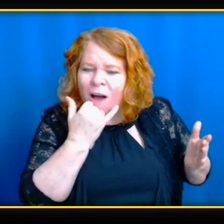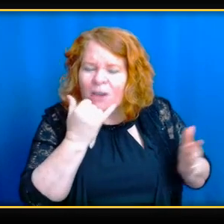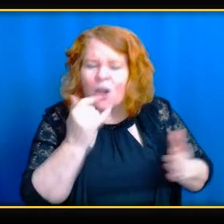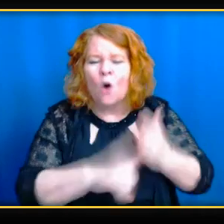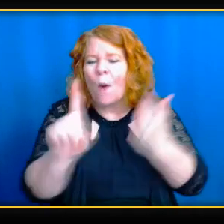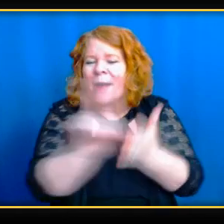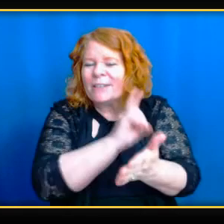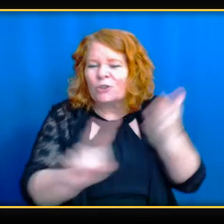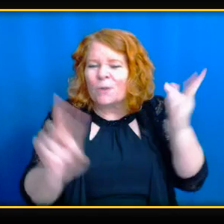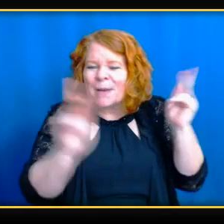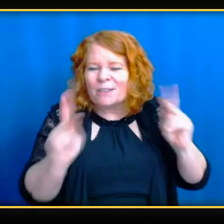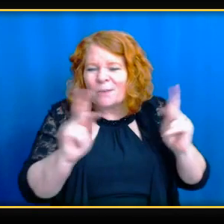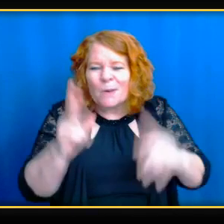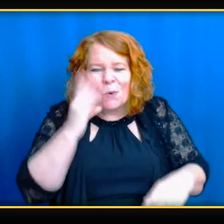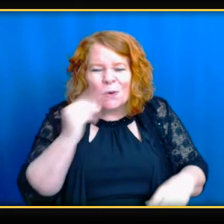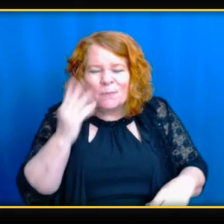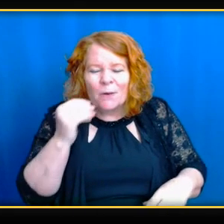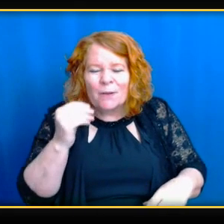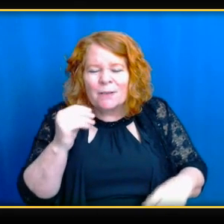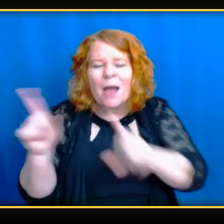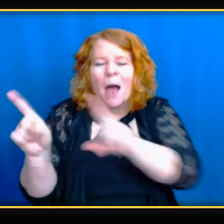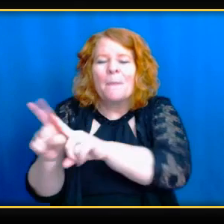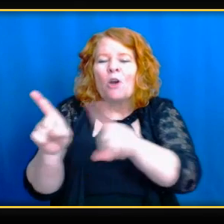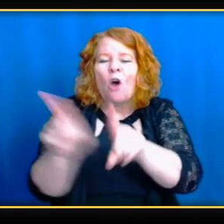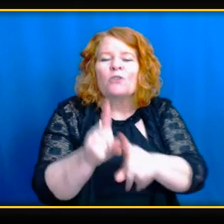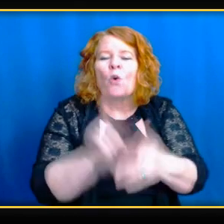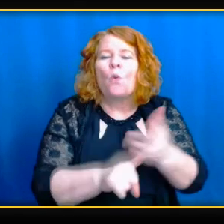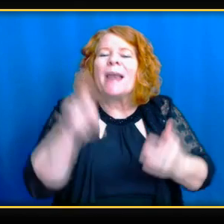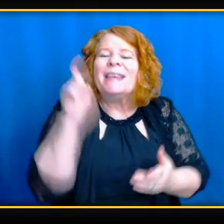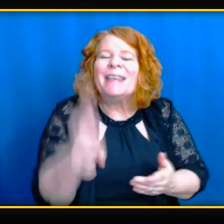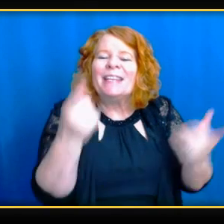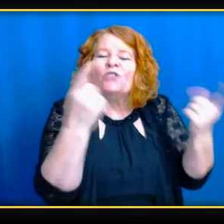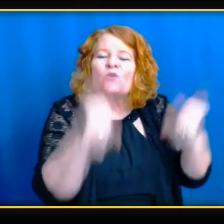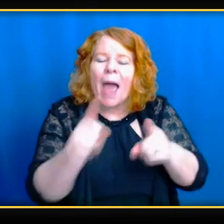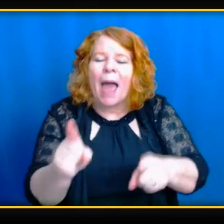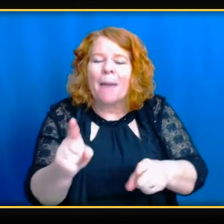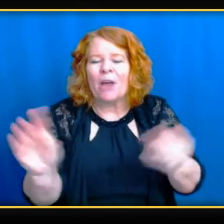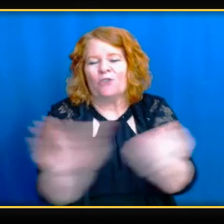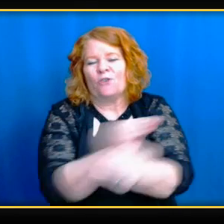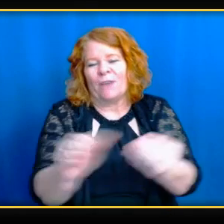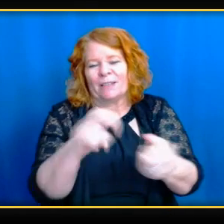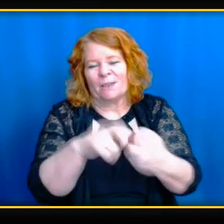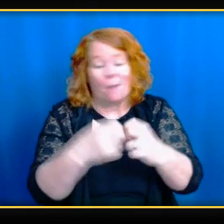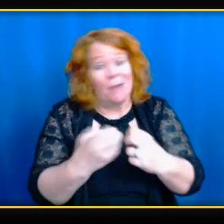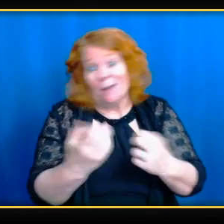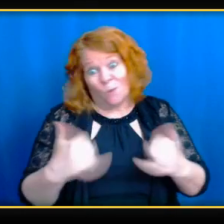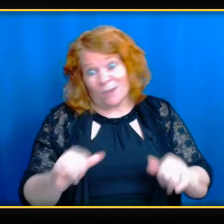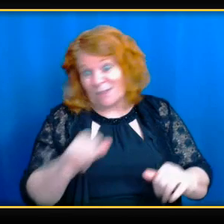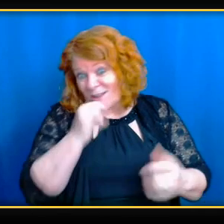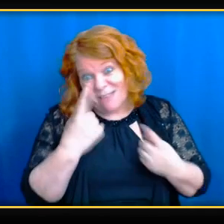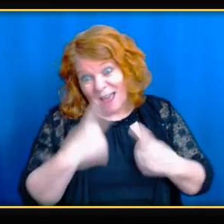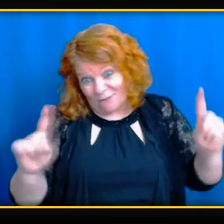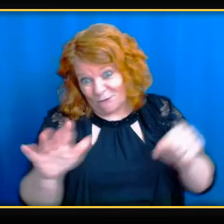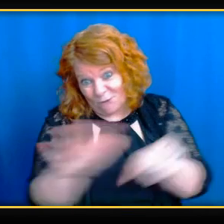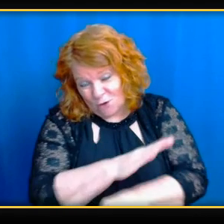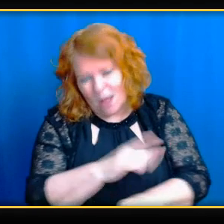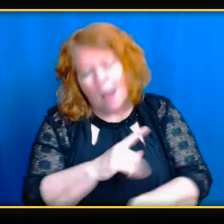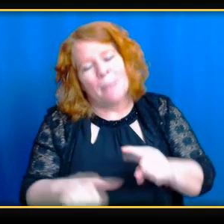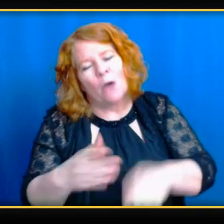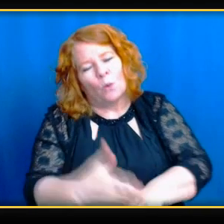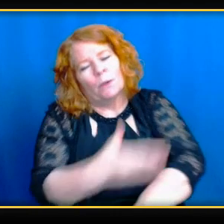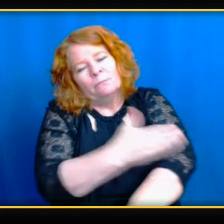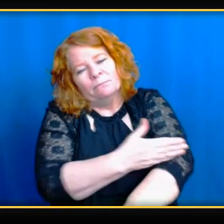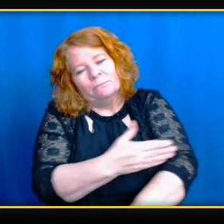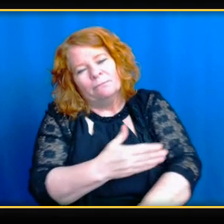be done to correct the problems. And we still are not where we need to be yet, but we are much further.